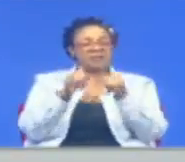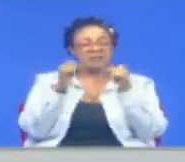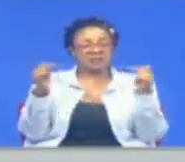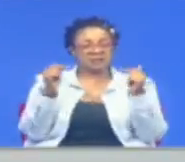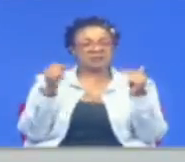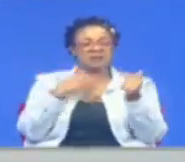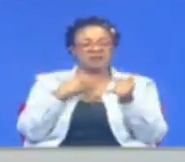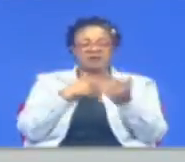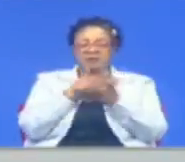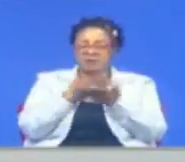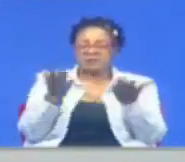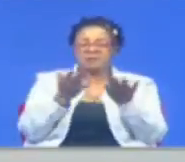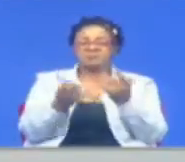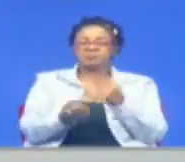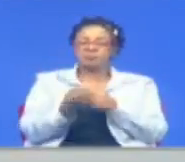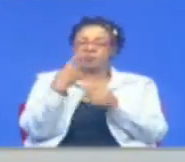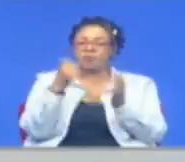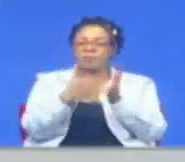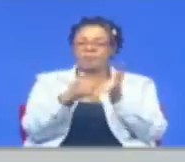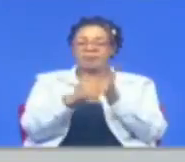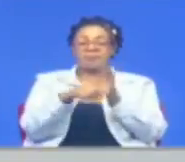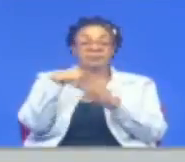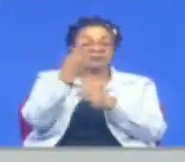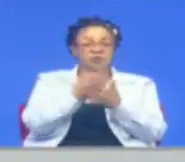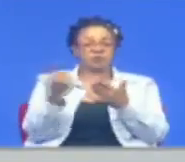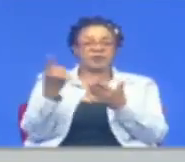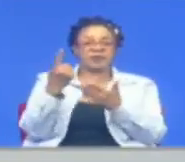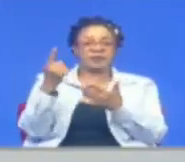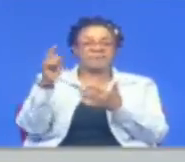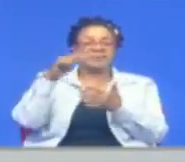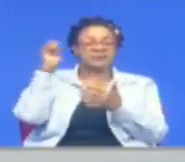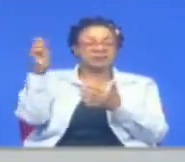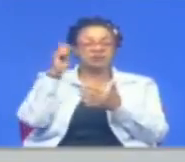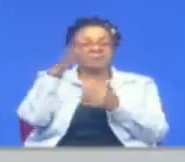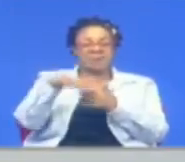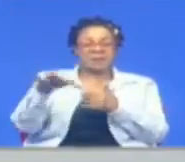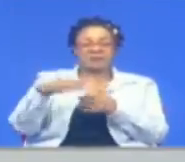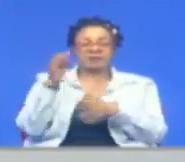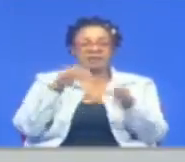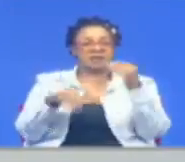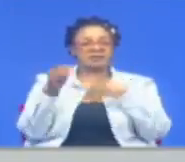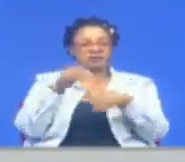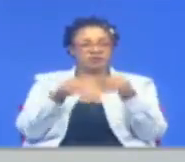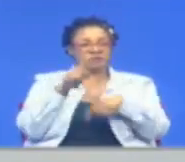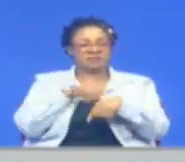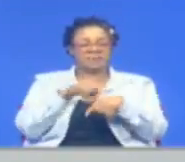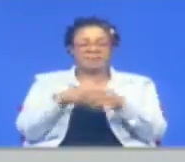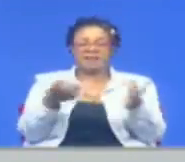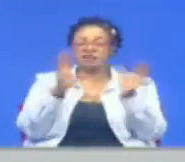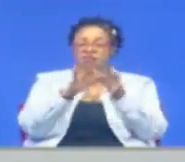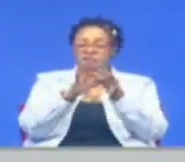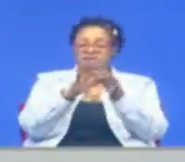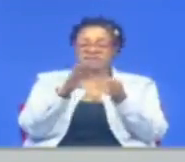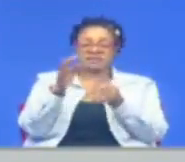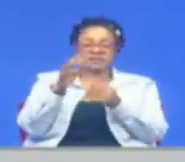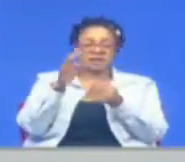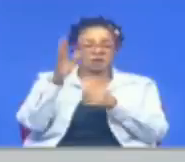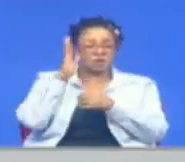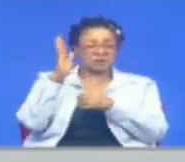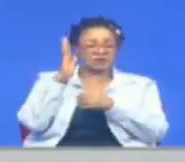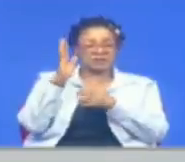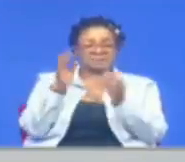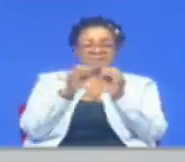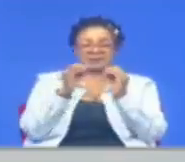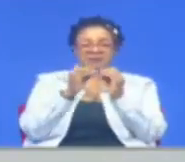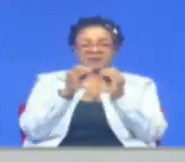any form of chaos during next week's presidential and parliamentary elections. During a joint security briefing at police headquarters